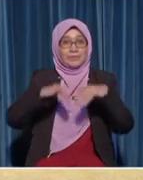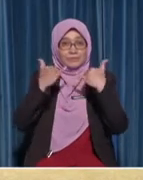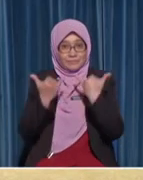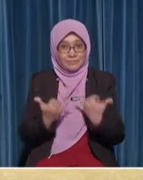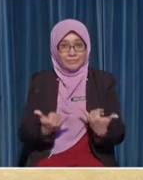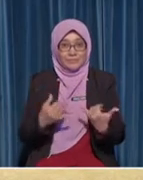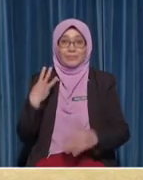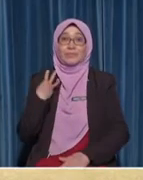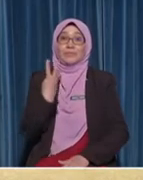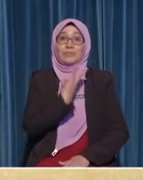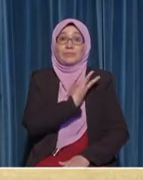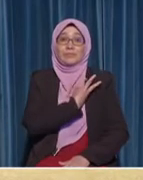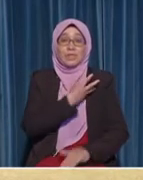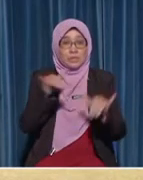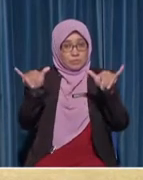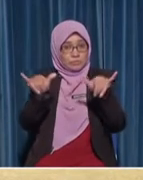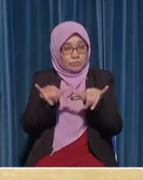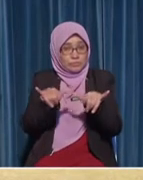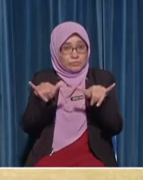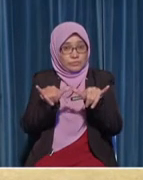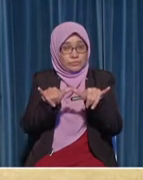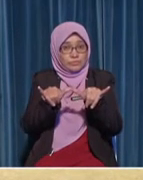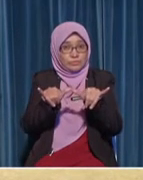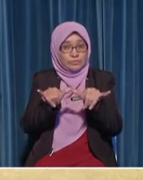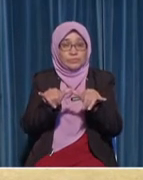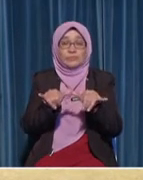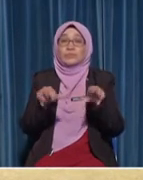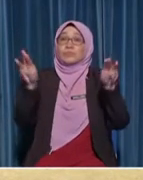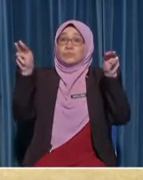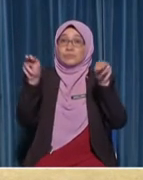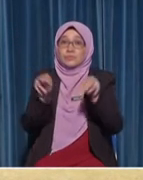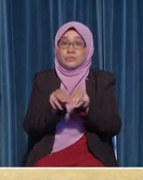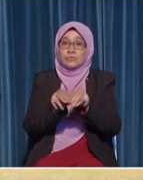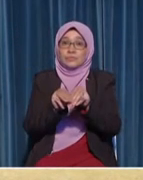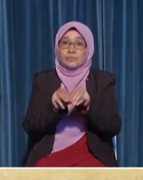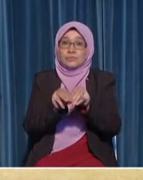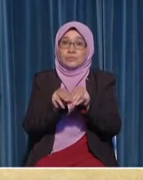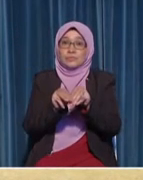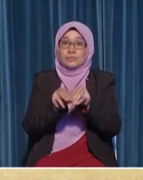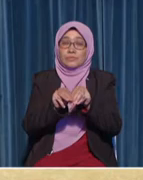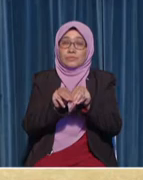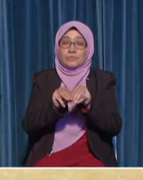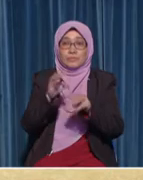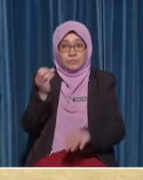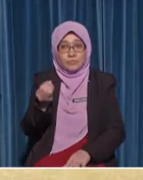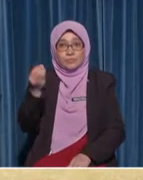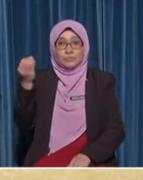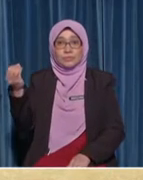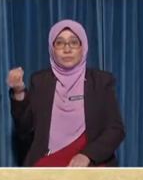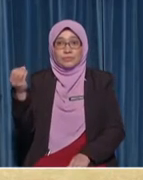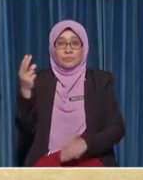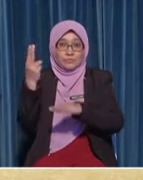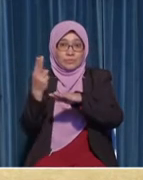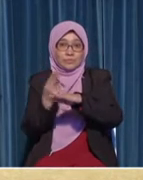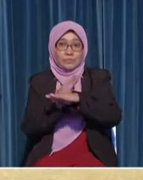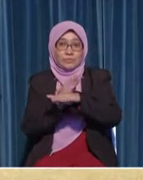Now, we are going to measure the mass of an object using